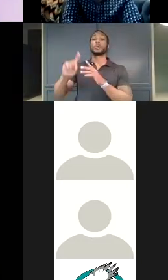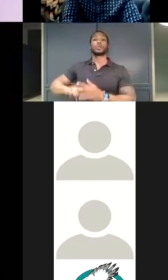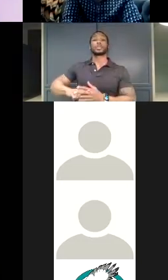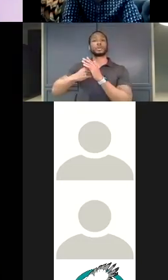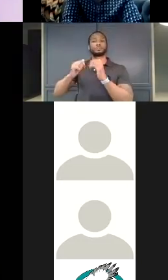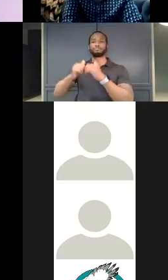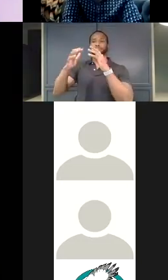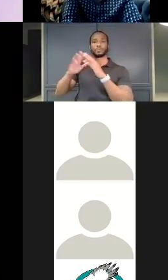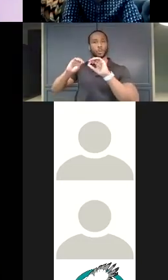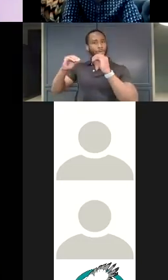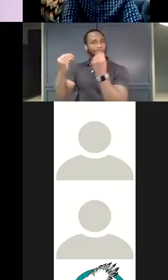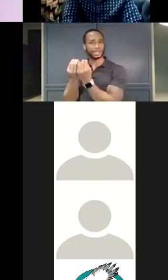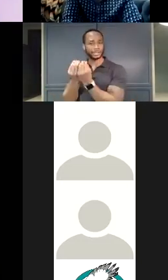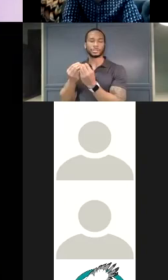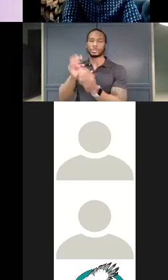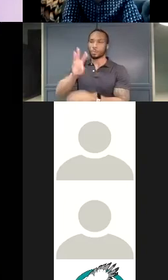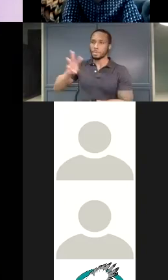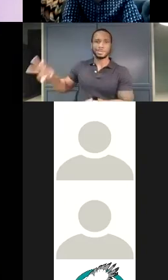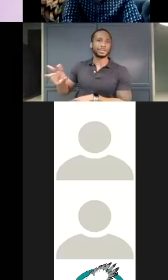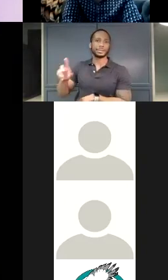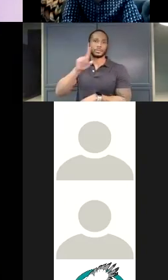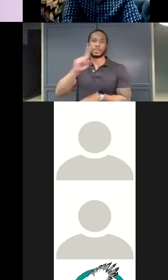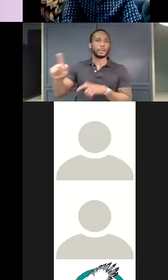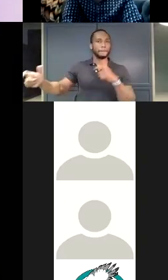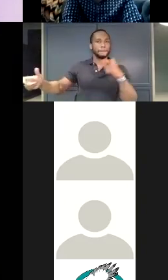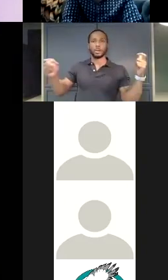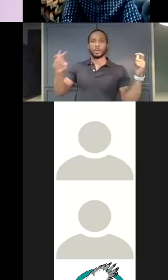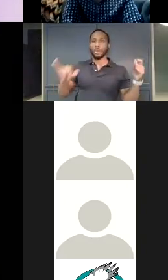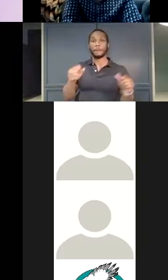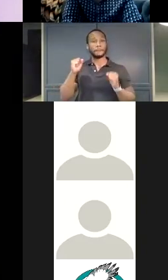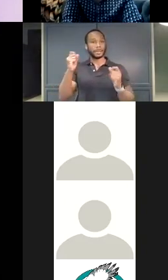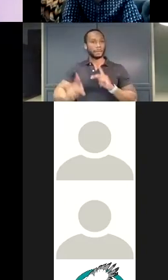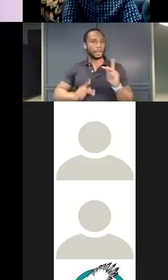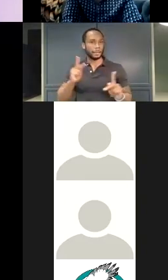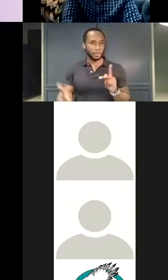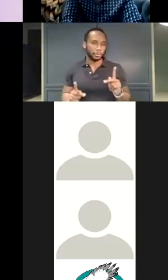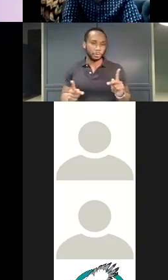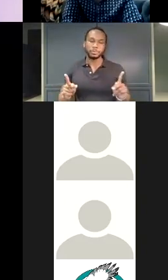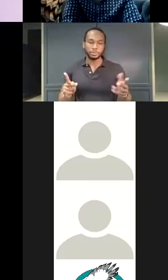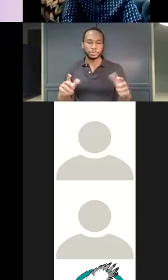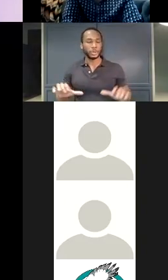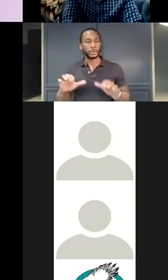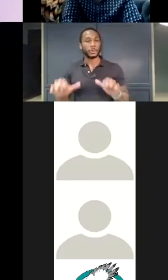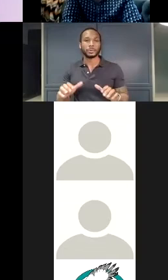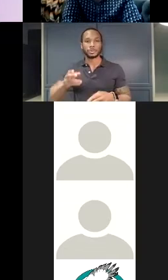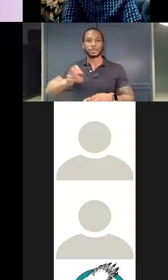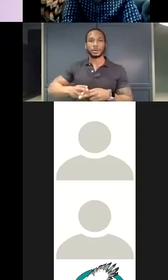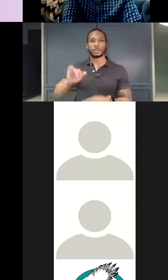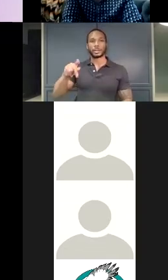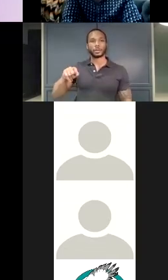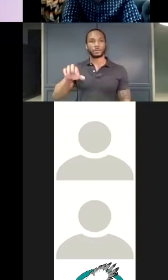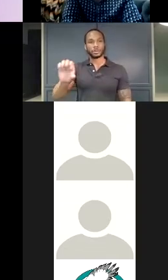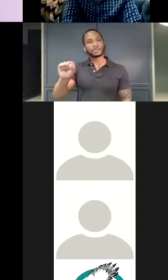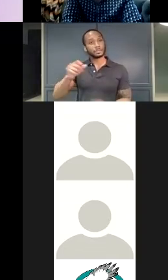organization. We decided to start this website in this very kind of grandiose way that manic people sometimes have, called the Icarus Project.